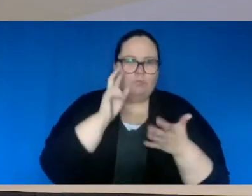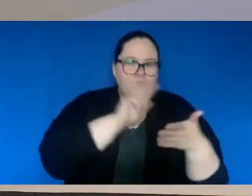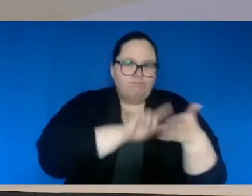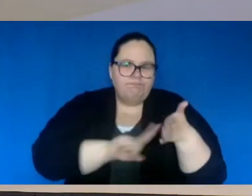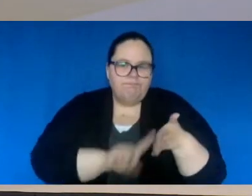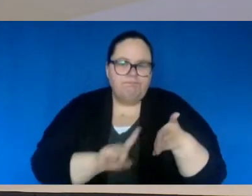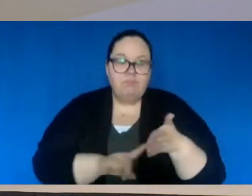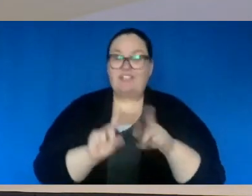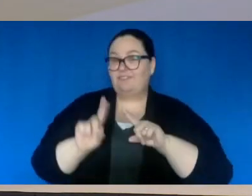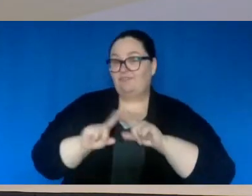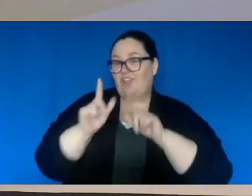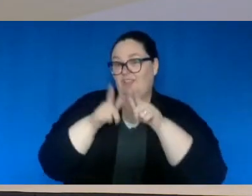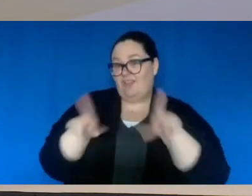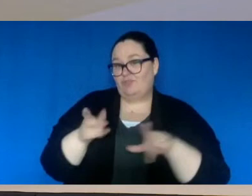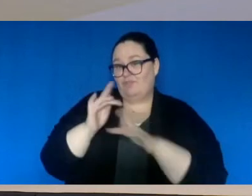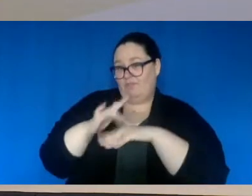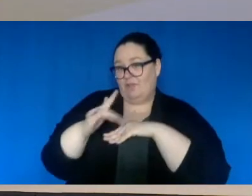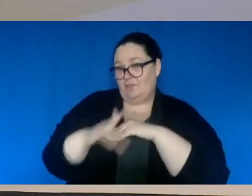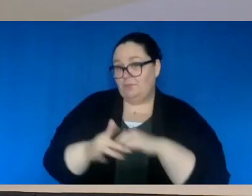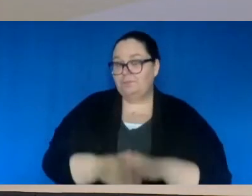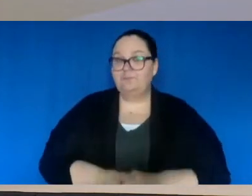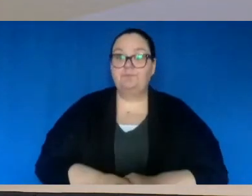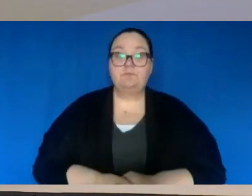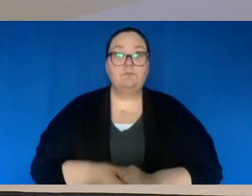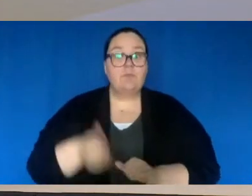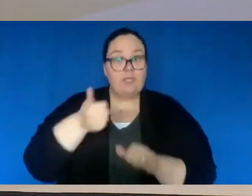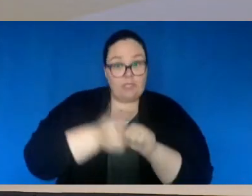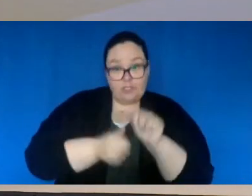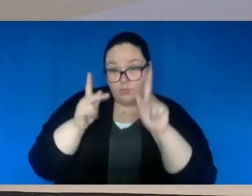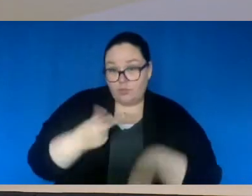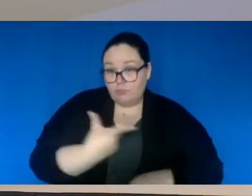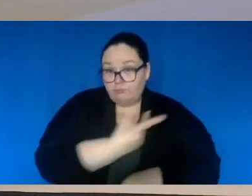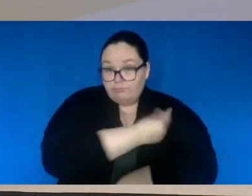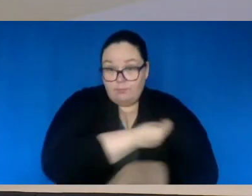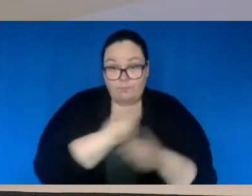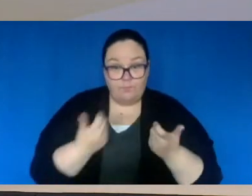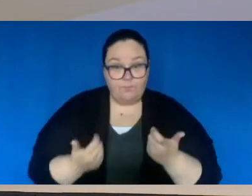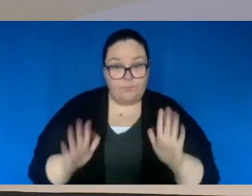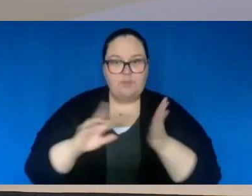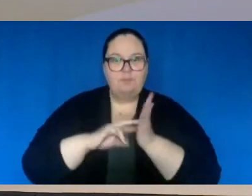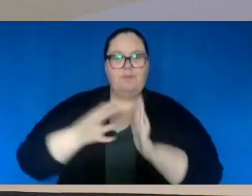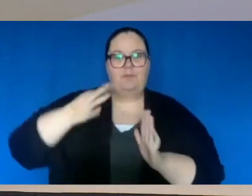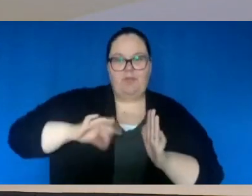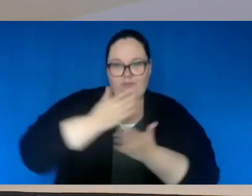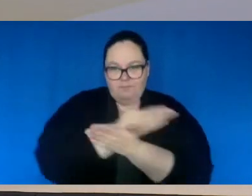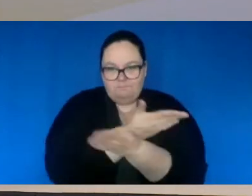As I've mentioned previously, each person who is immunized benefits all of us.